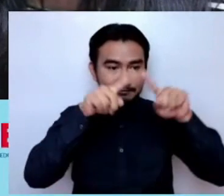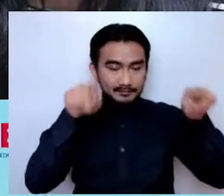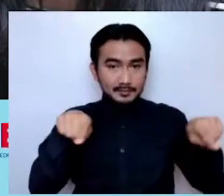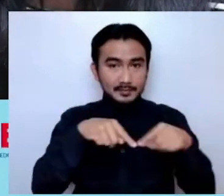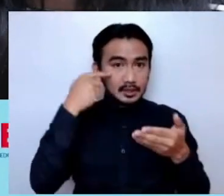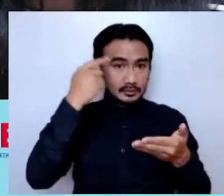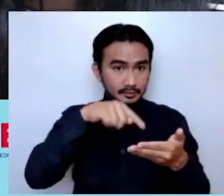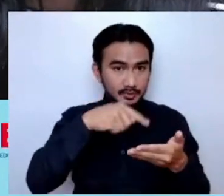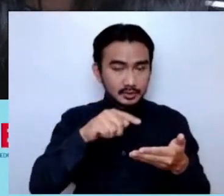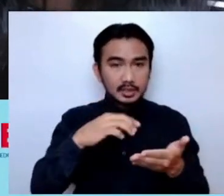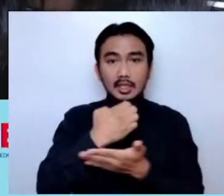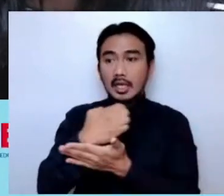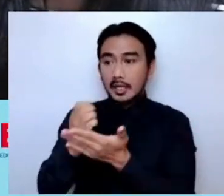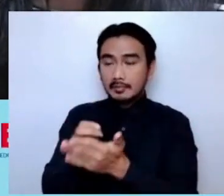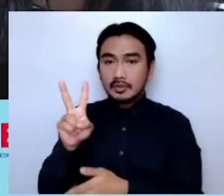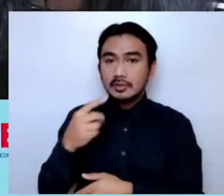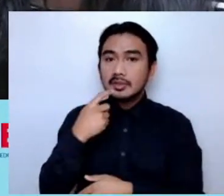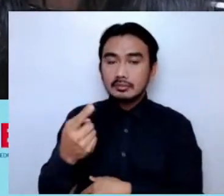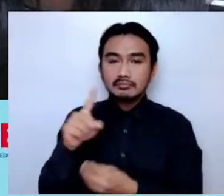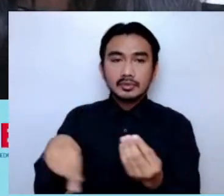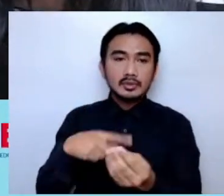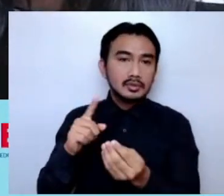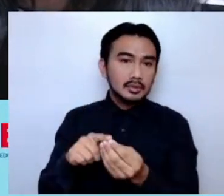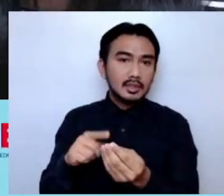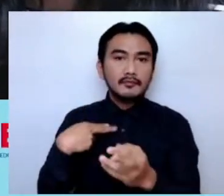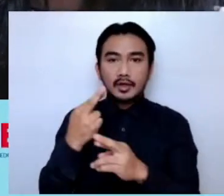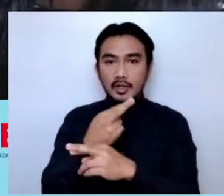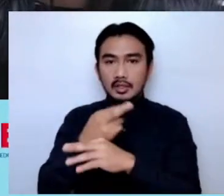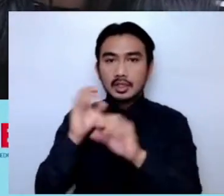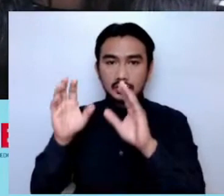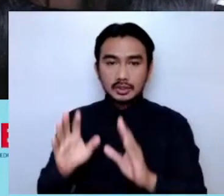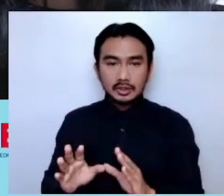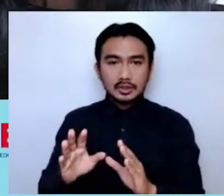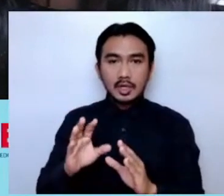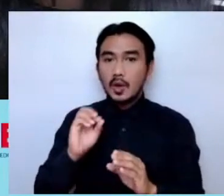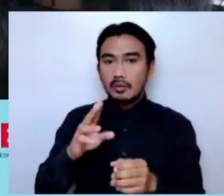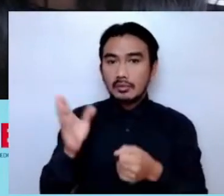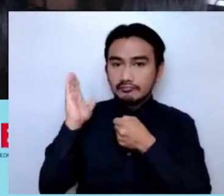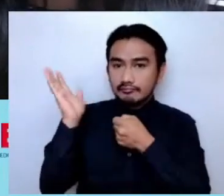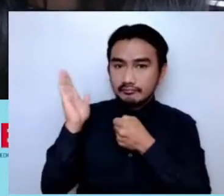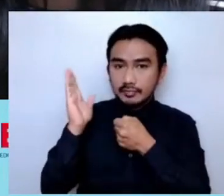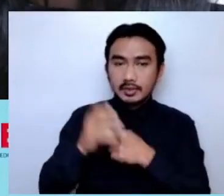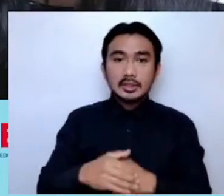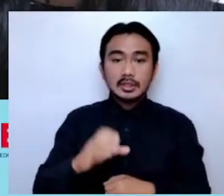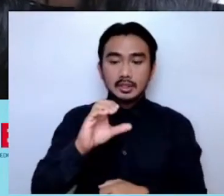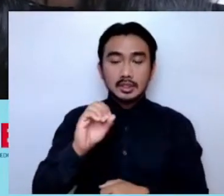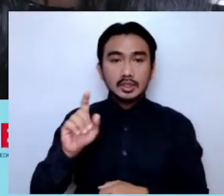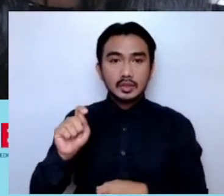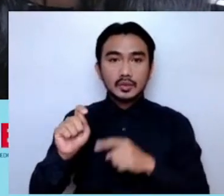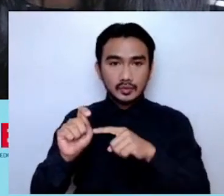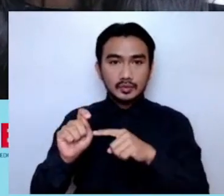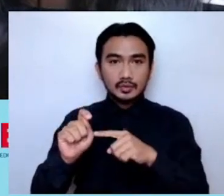it was the discussion on the regular teachers or our teacher broadcasters, the COT RPMS rubric